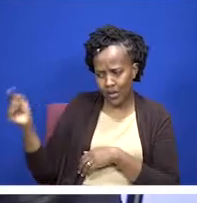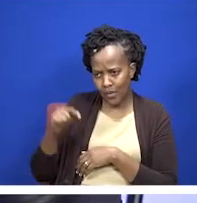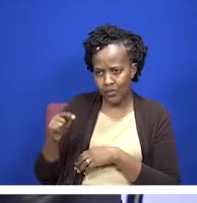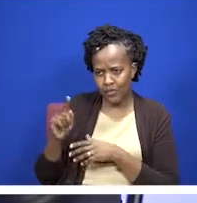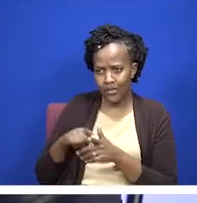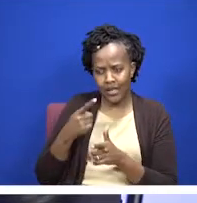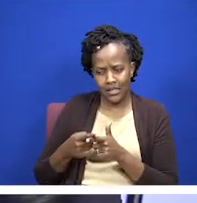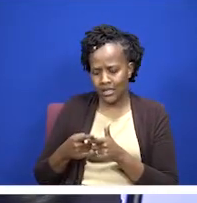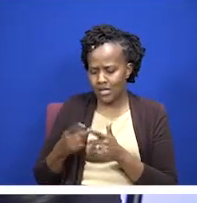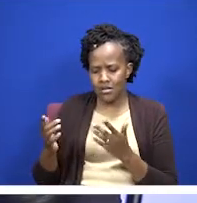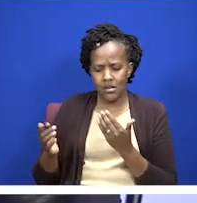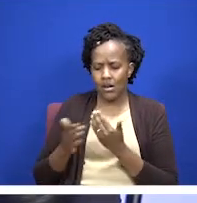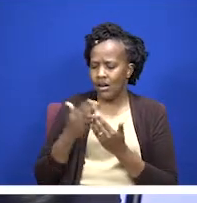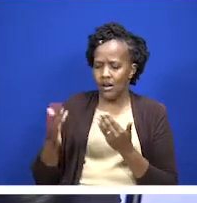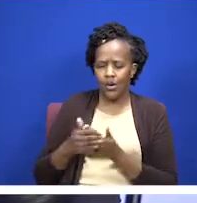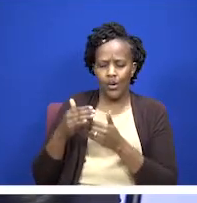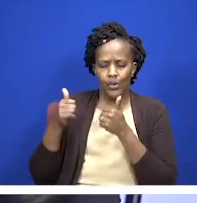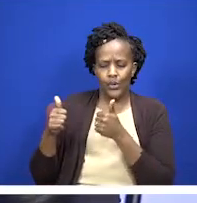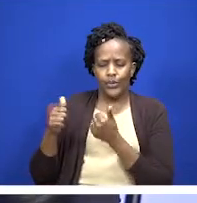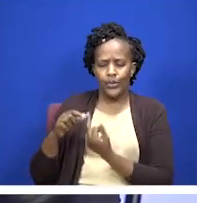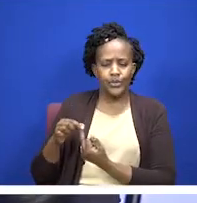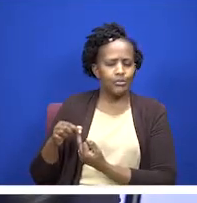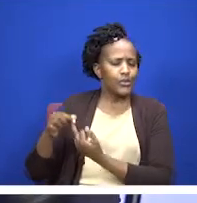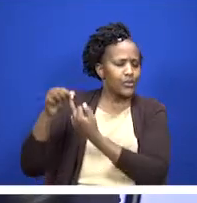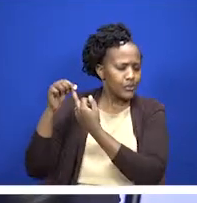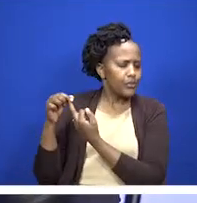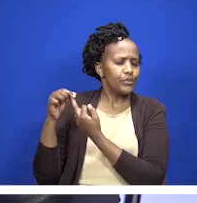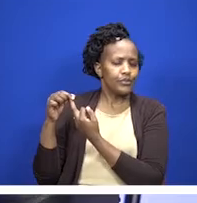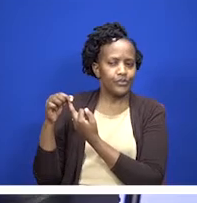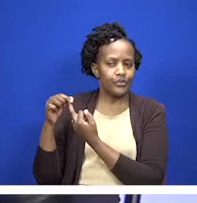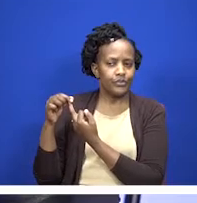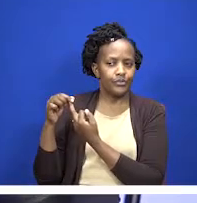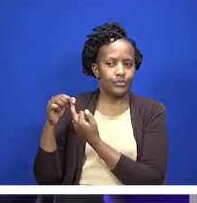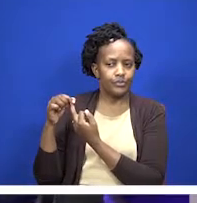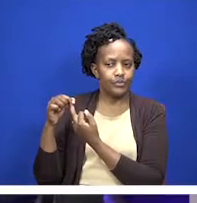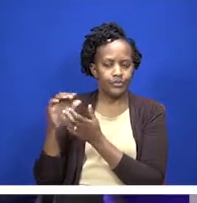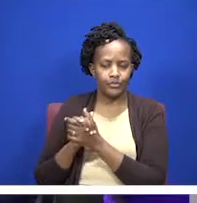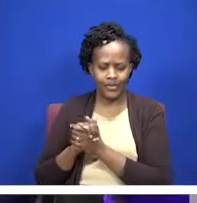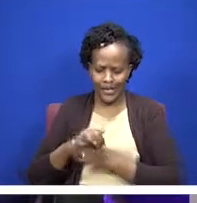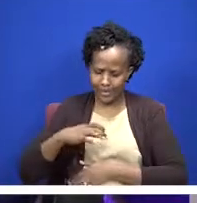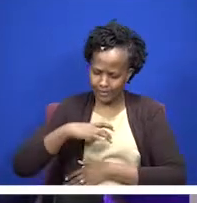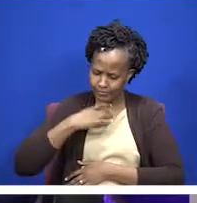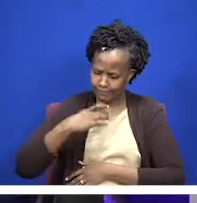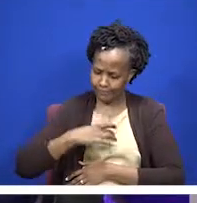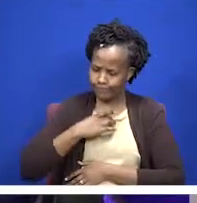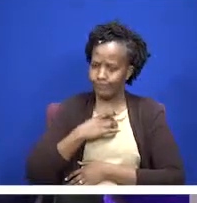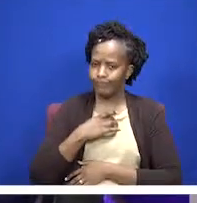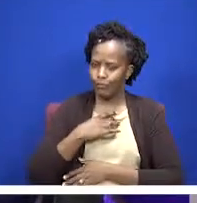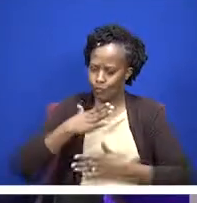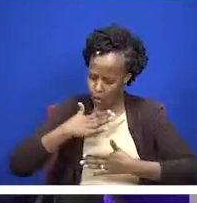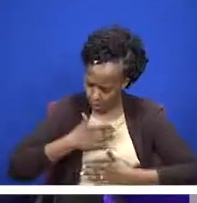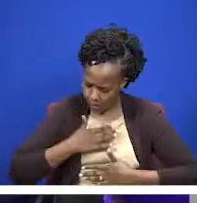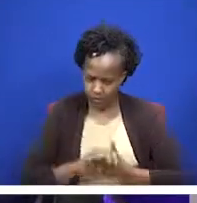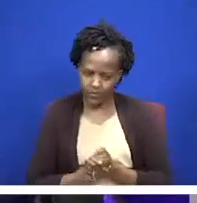be treated as a very special guest, like as a guest of honor. Wow, you will be treated like a guest of honor. What do you think would happen,